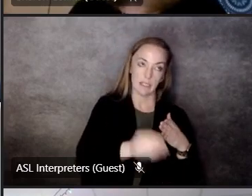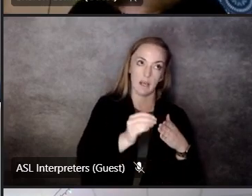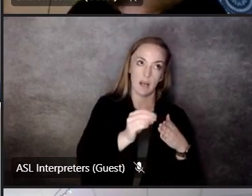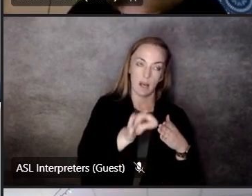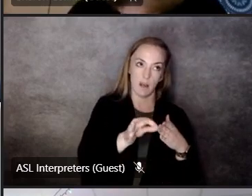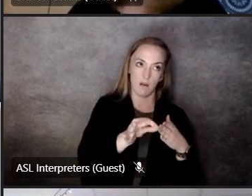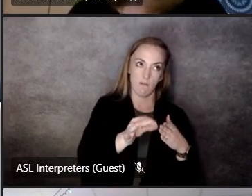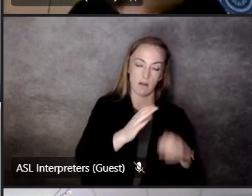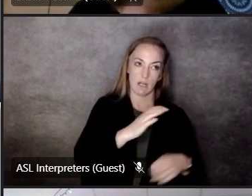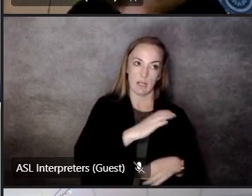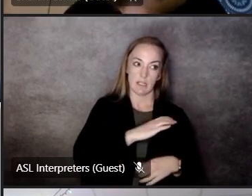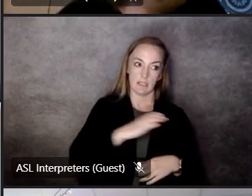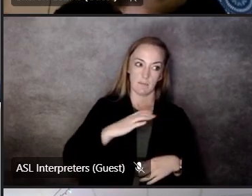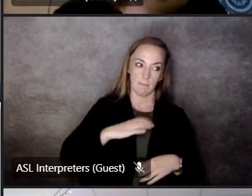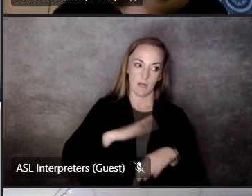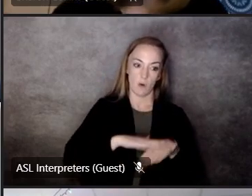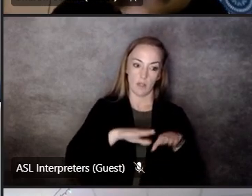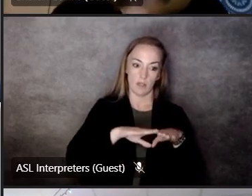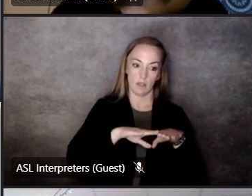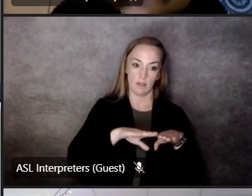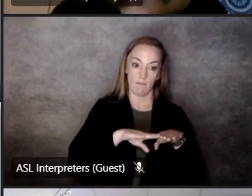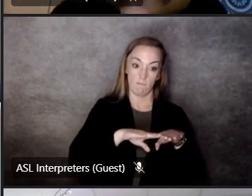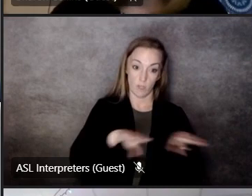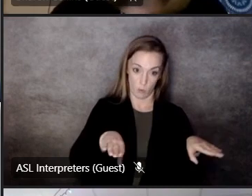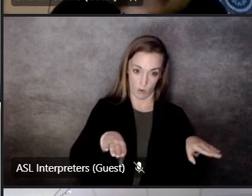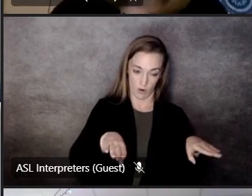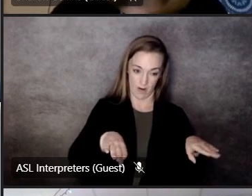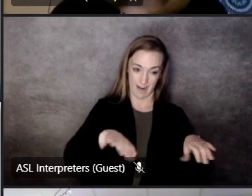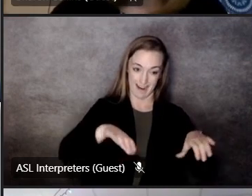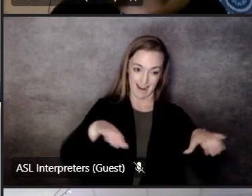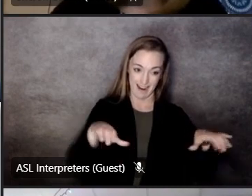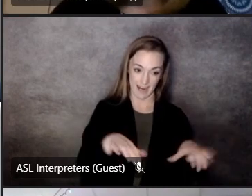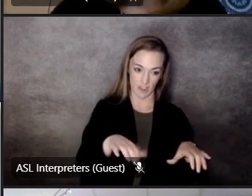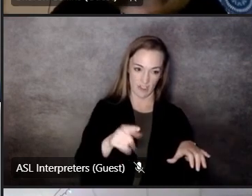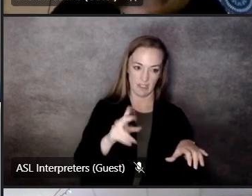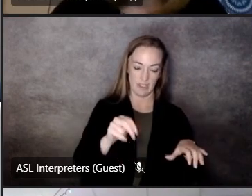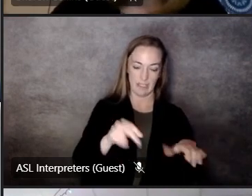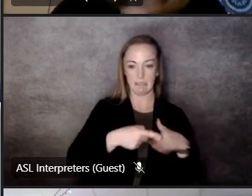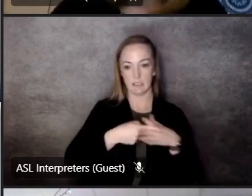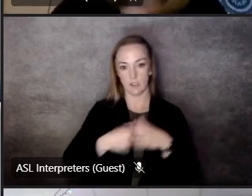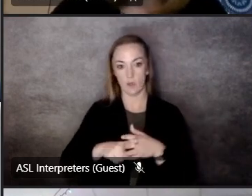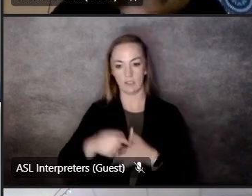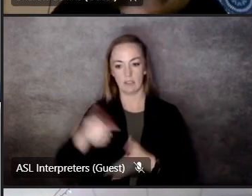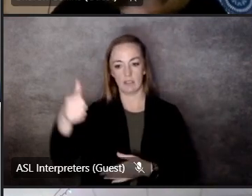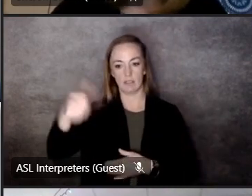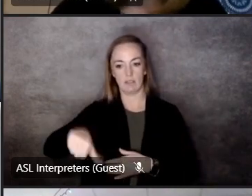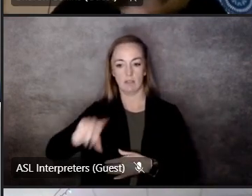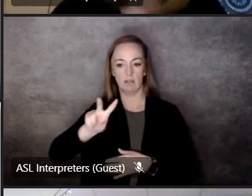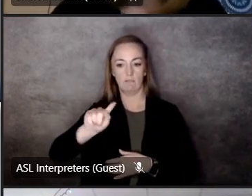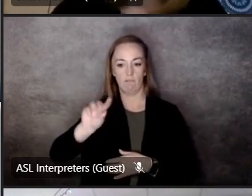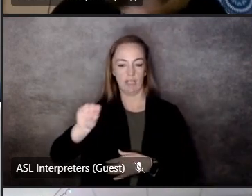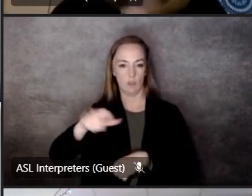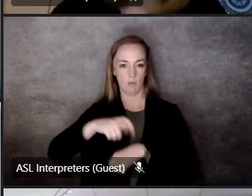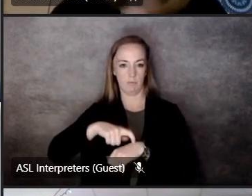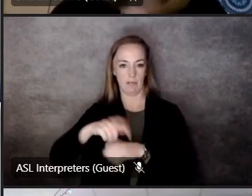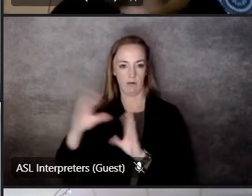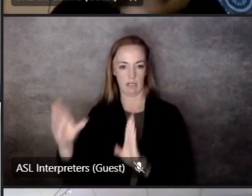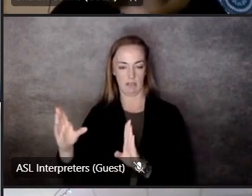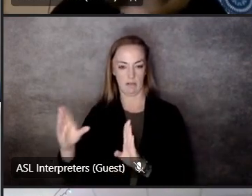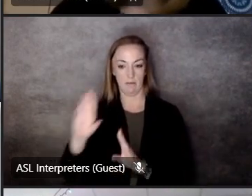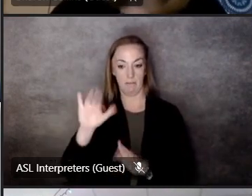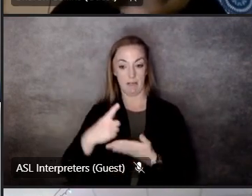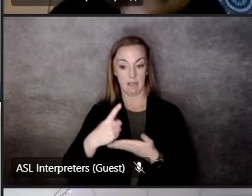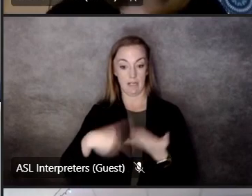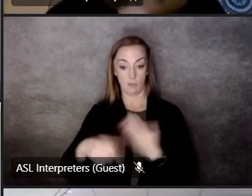committees and the floor action, and then it goes into the veto period. And so by next Friday, we will certainly have a